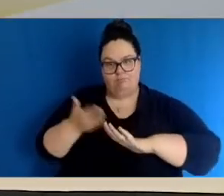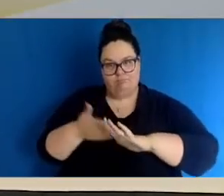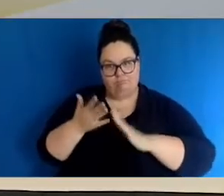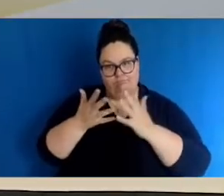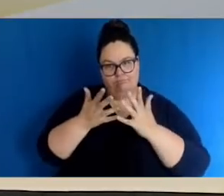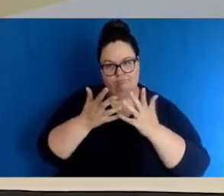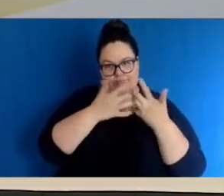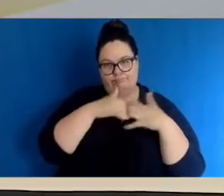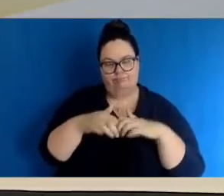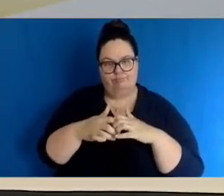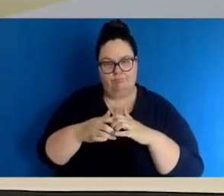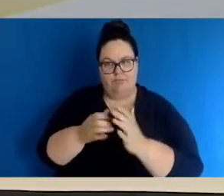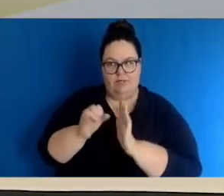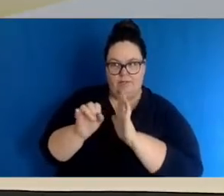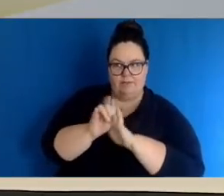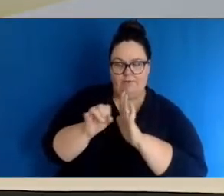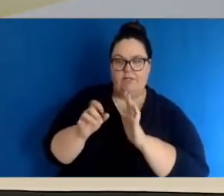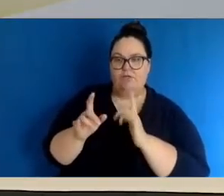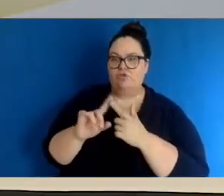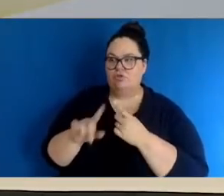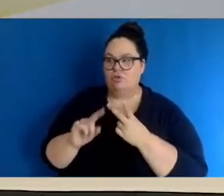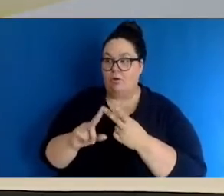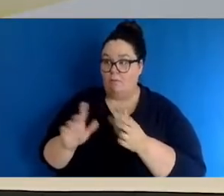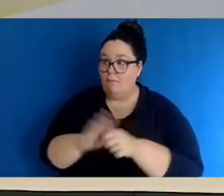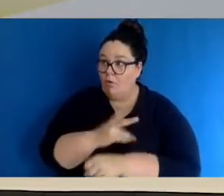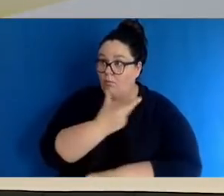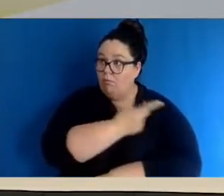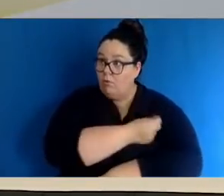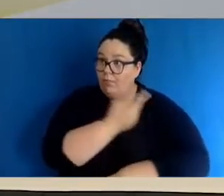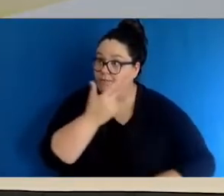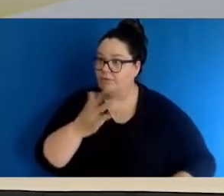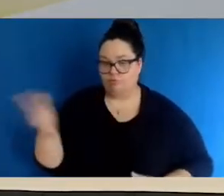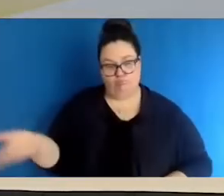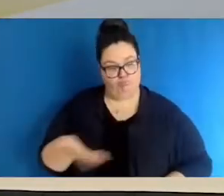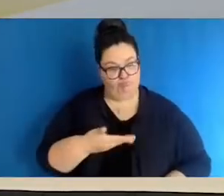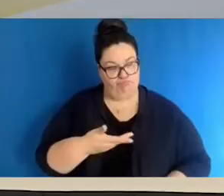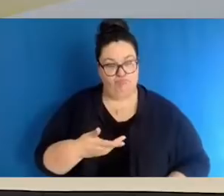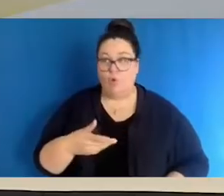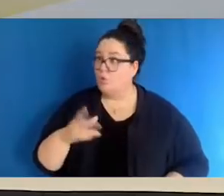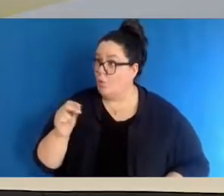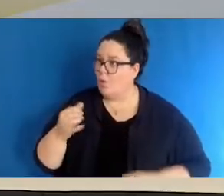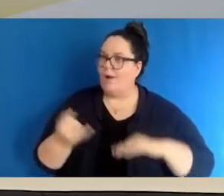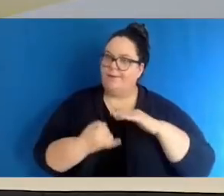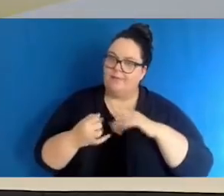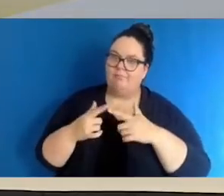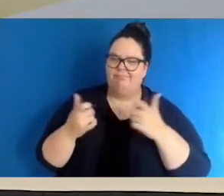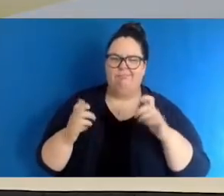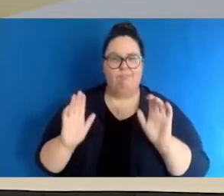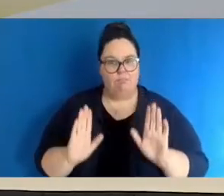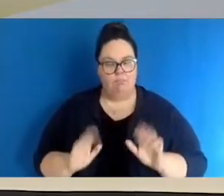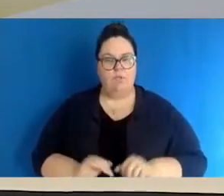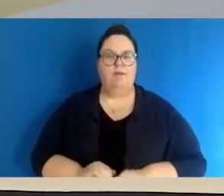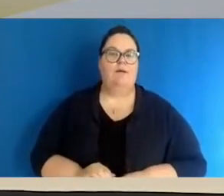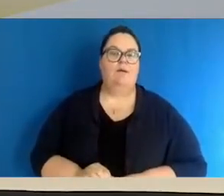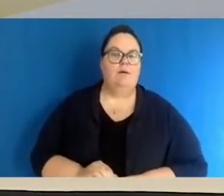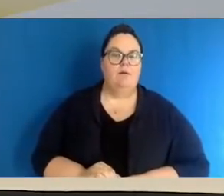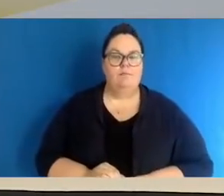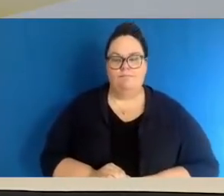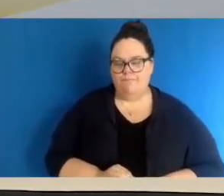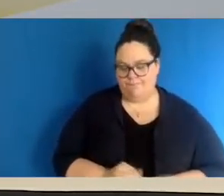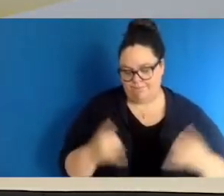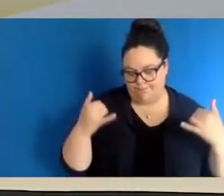your identification if you've been fully vaccinated at the point of entry. I know in terms